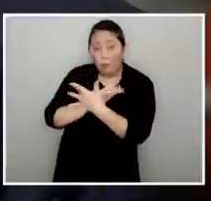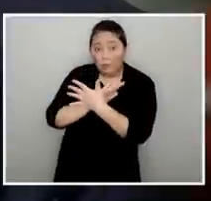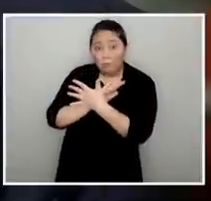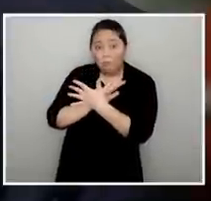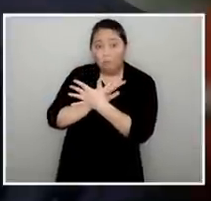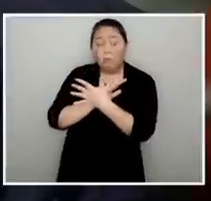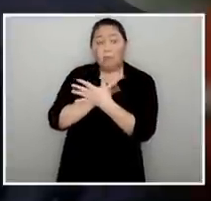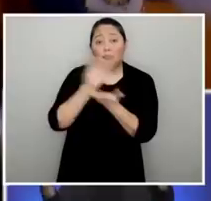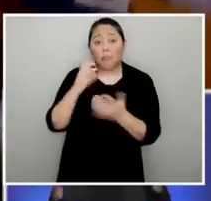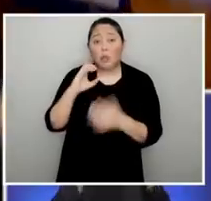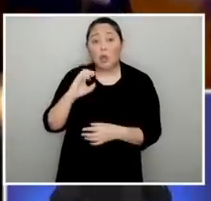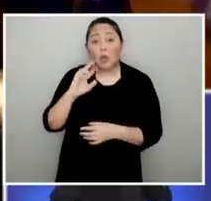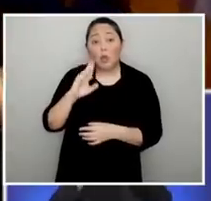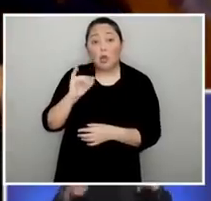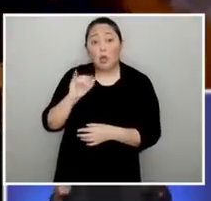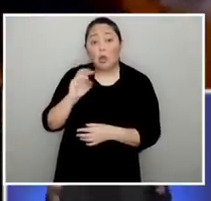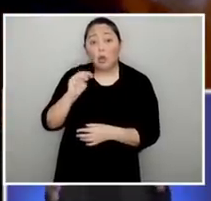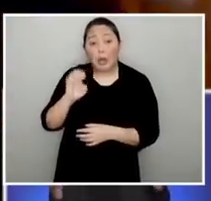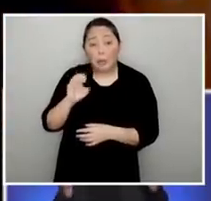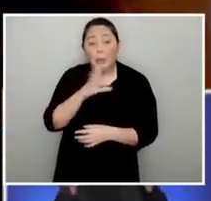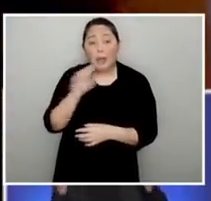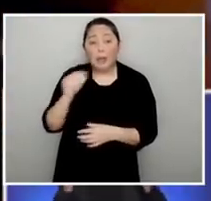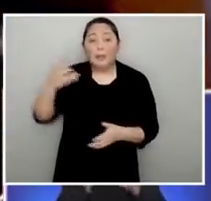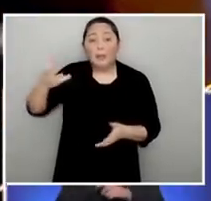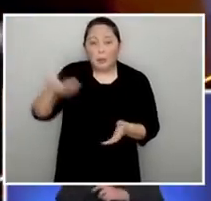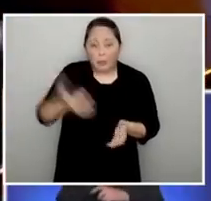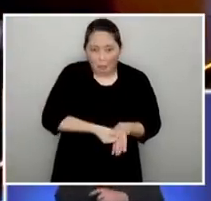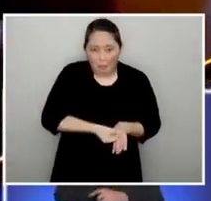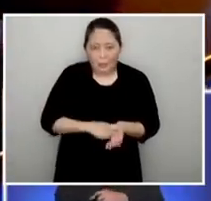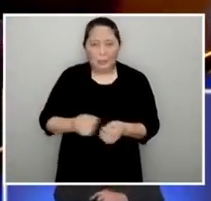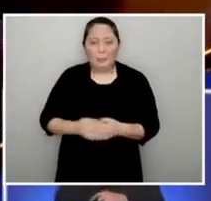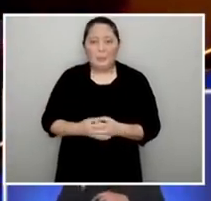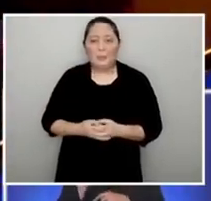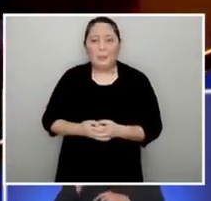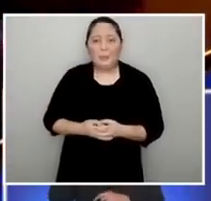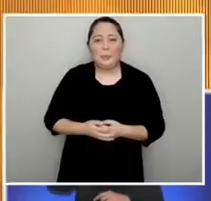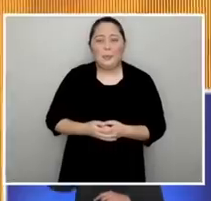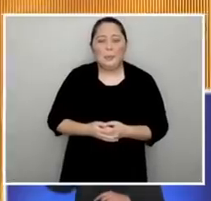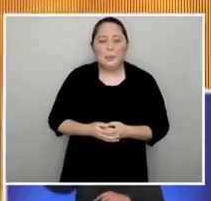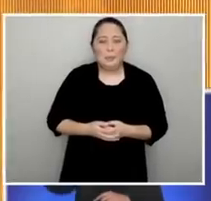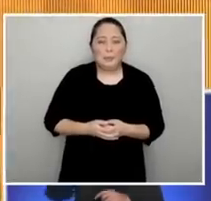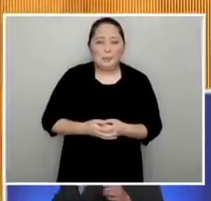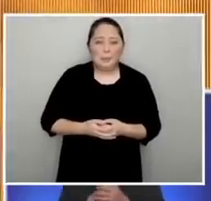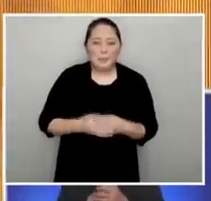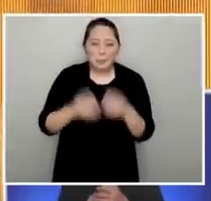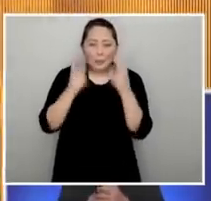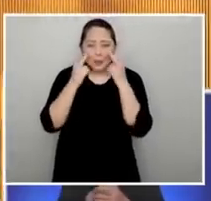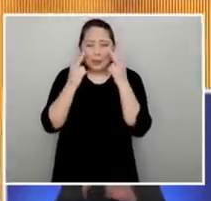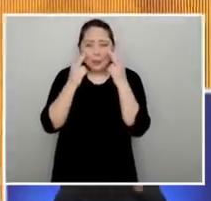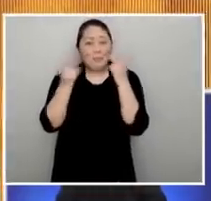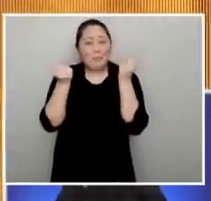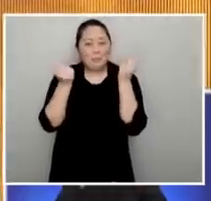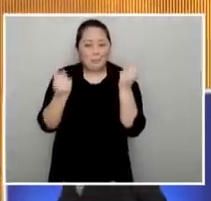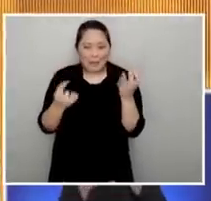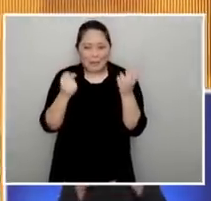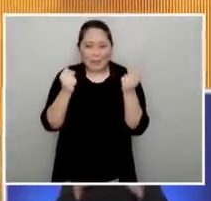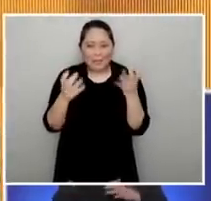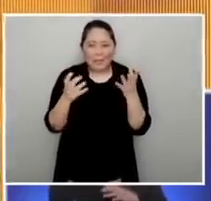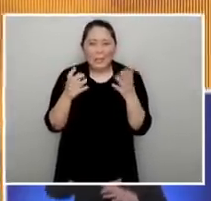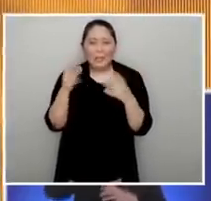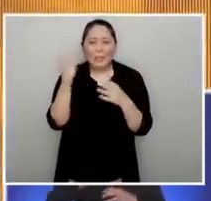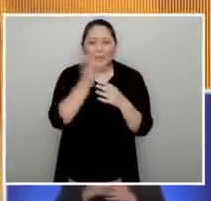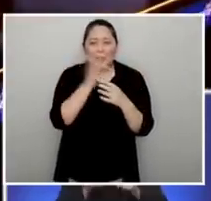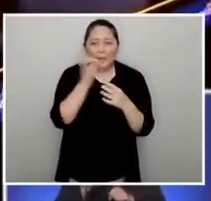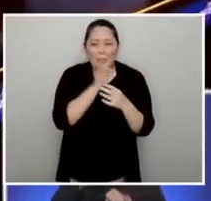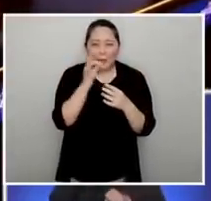lot our economy. I'm seeing Dr. Montemayor raise his hand. Go ahead. Para sa mas nakararaming Pilipino, unang beses na kilala ang